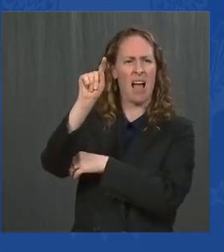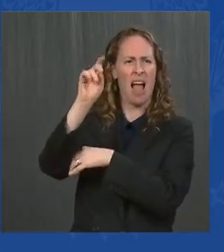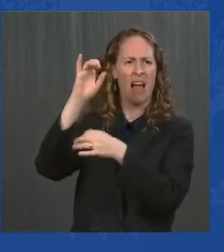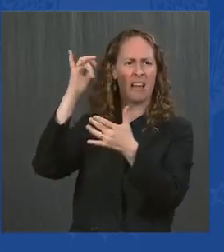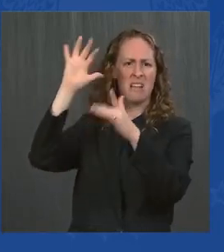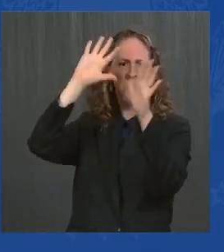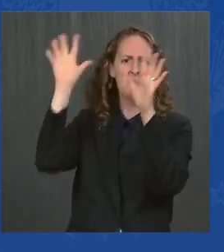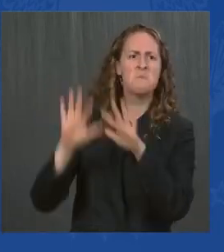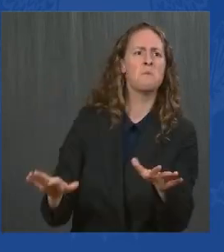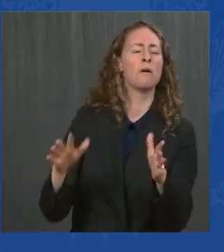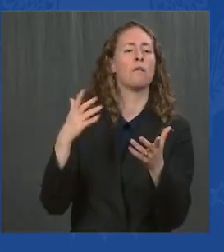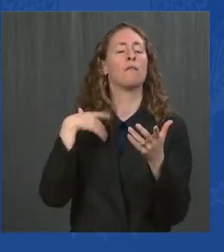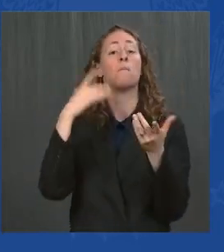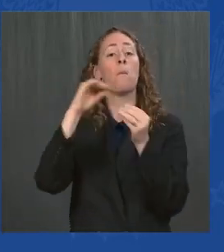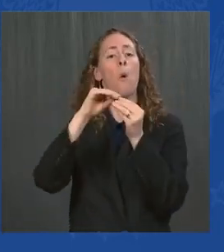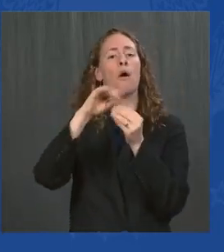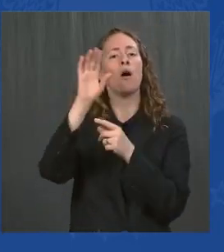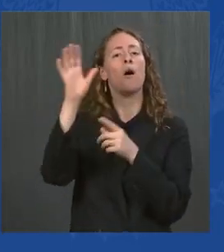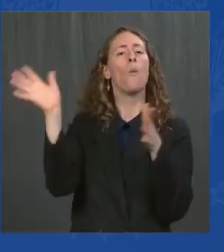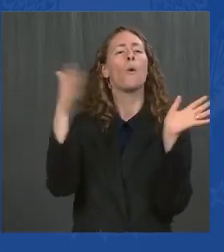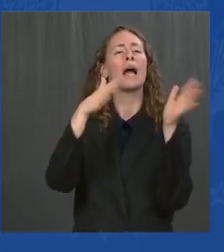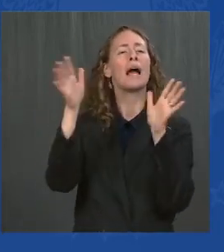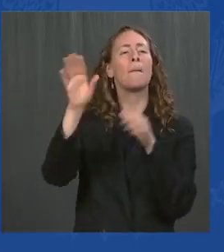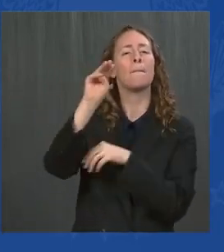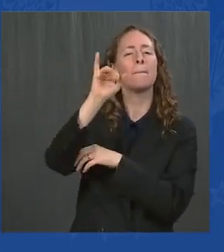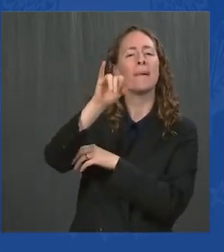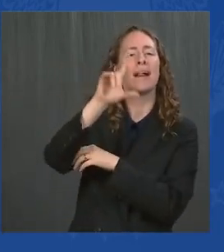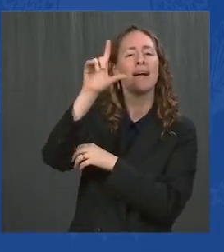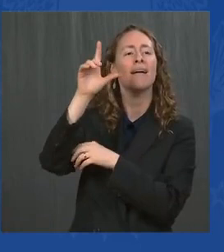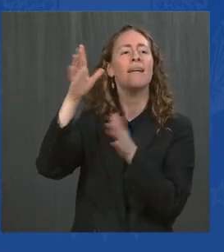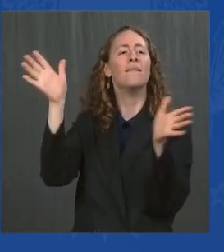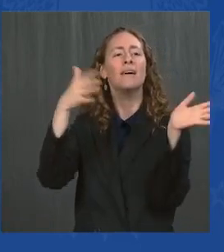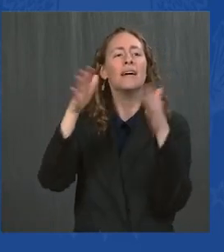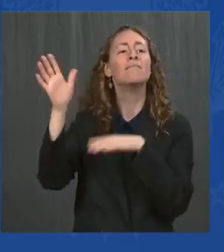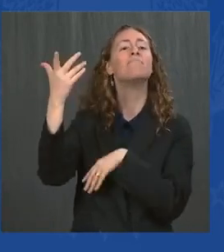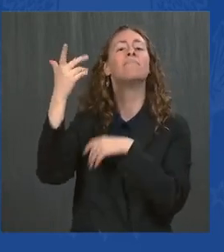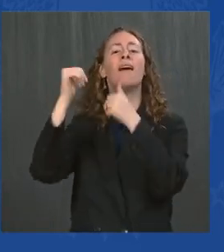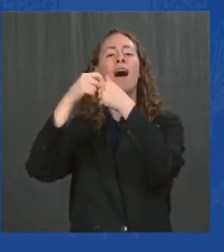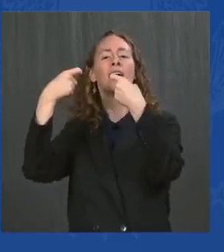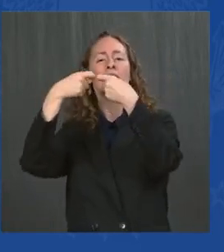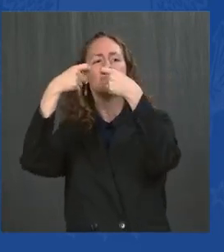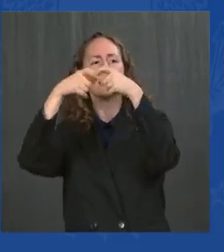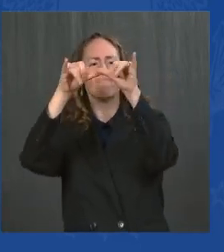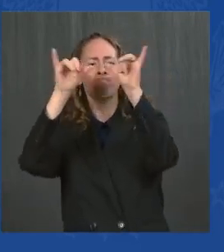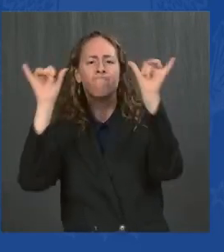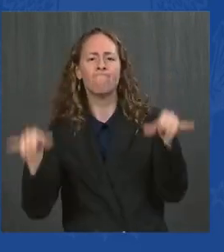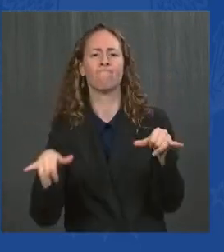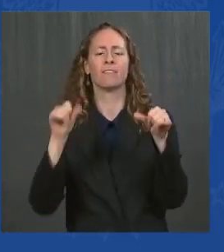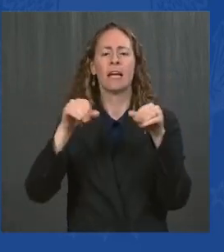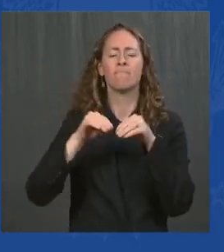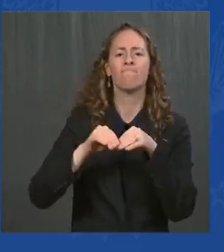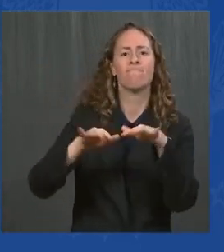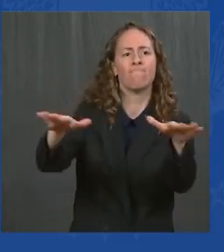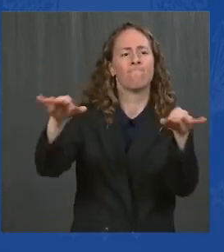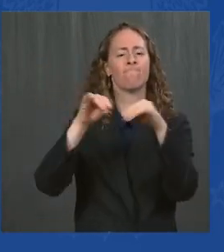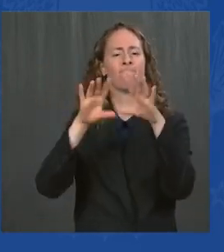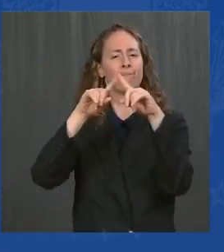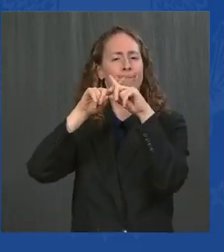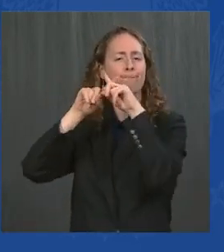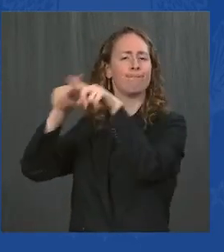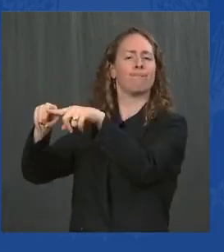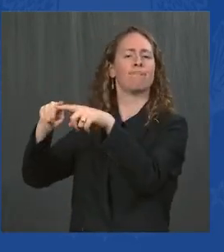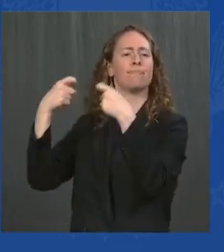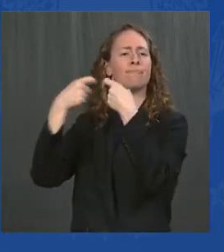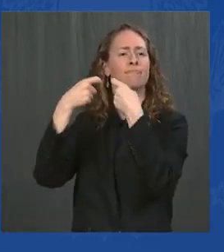country and transferring that energy, transmitting it to parts that don't have that capacity. We're going to bring down the cost of prescription